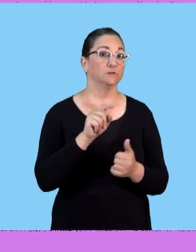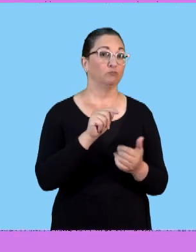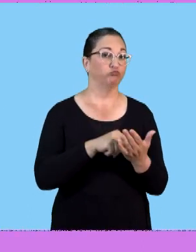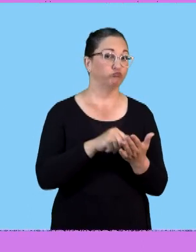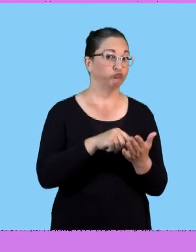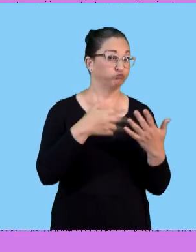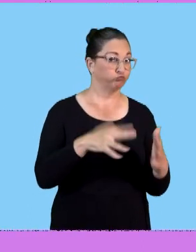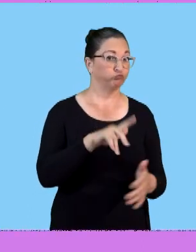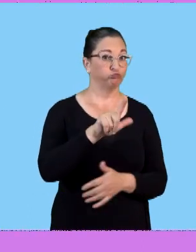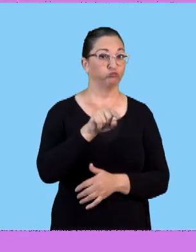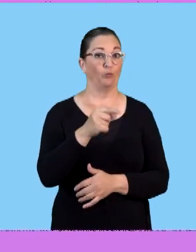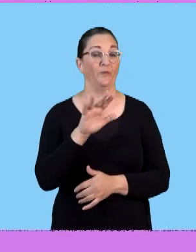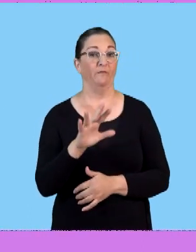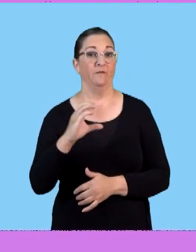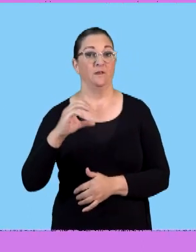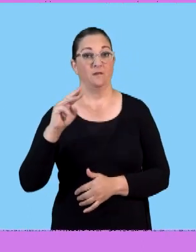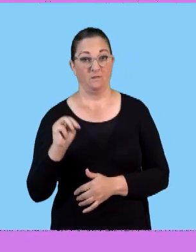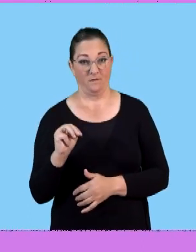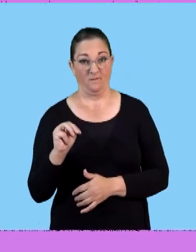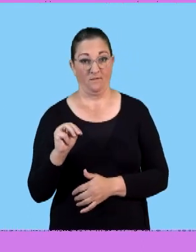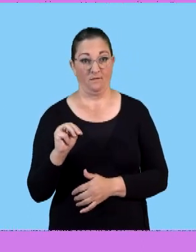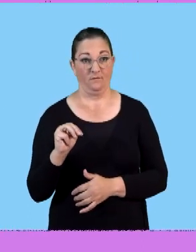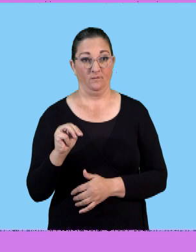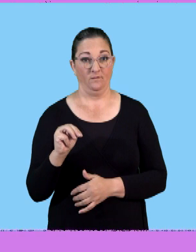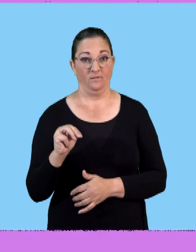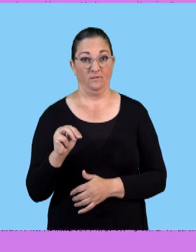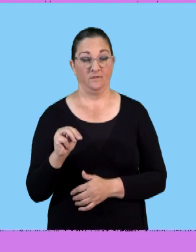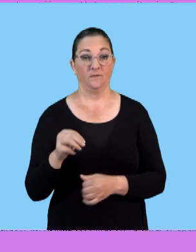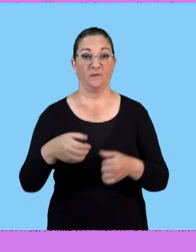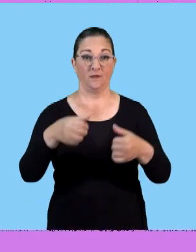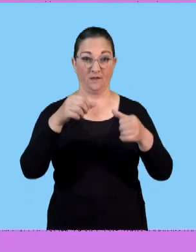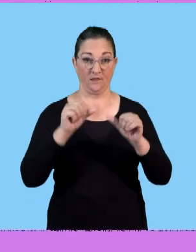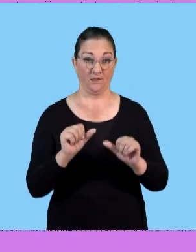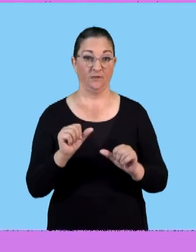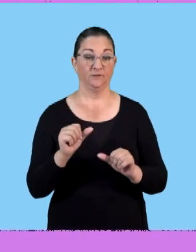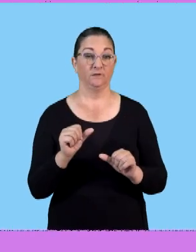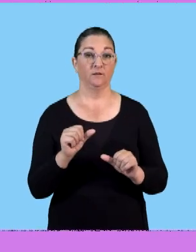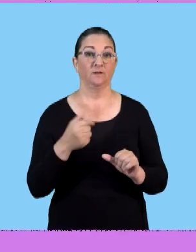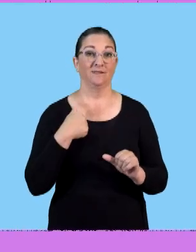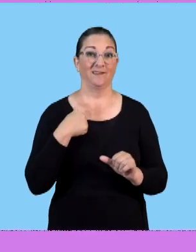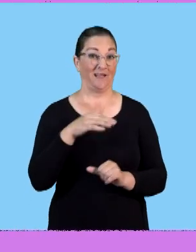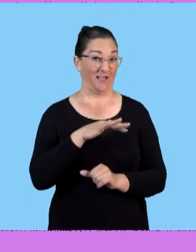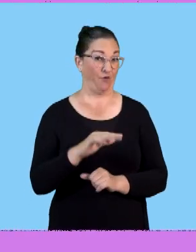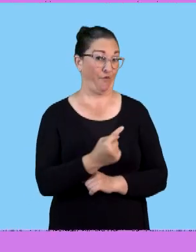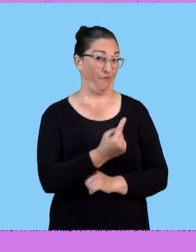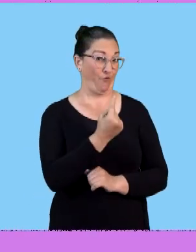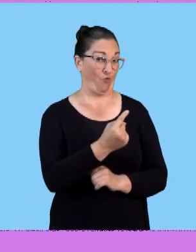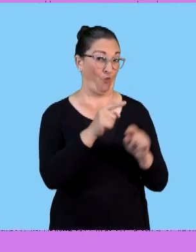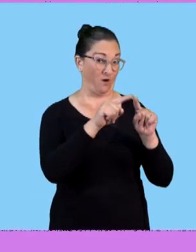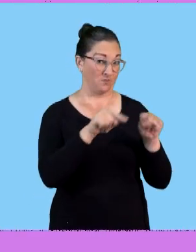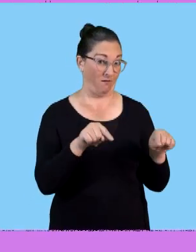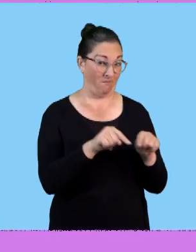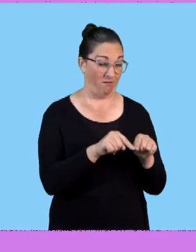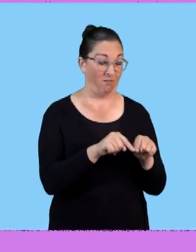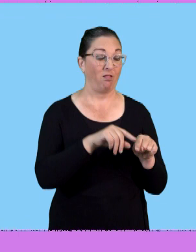the area then of one triangle of 7.5 squared centimeters. Thereafter, I took the area of